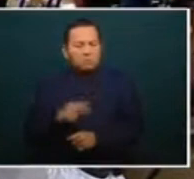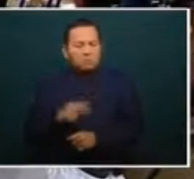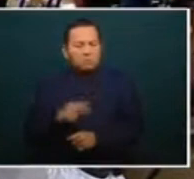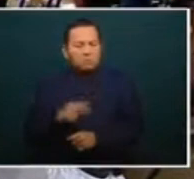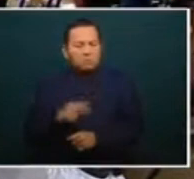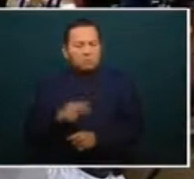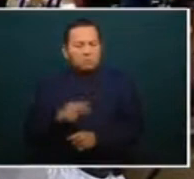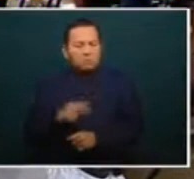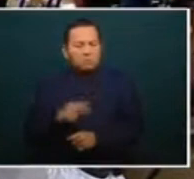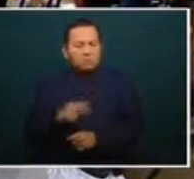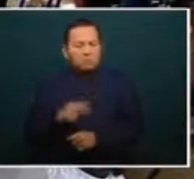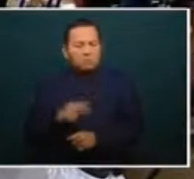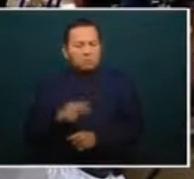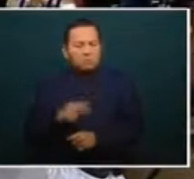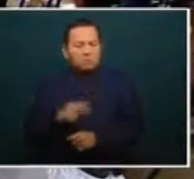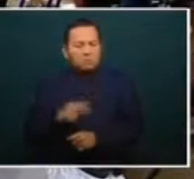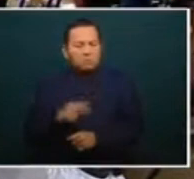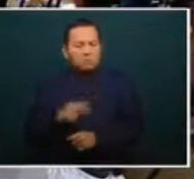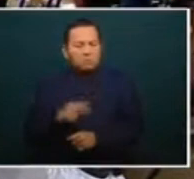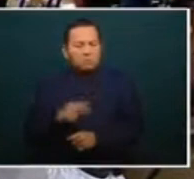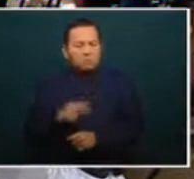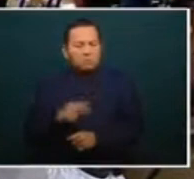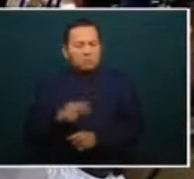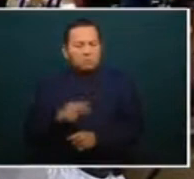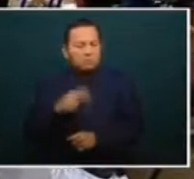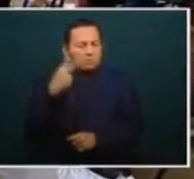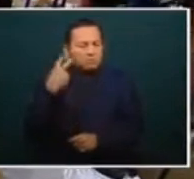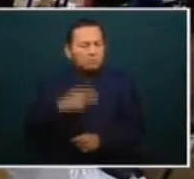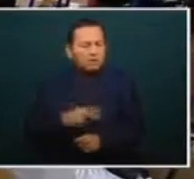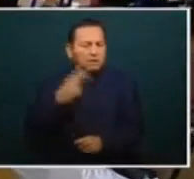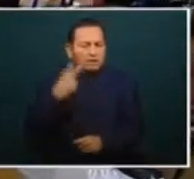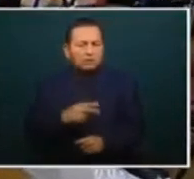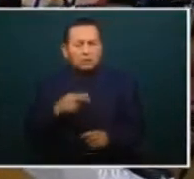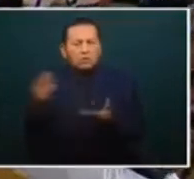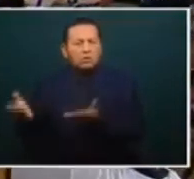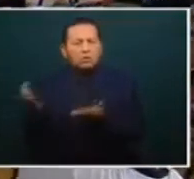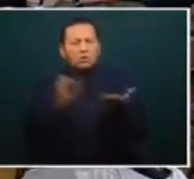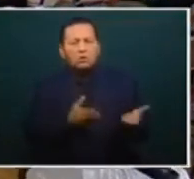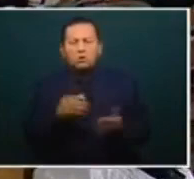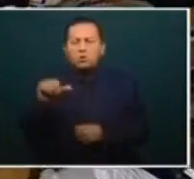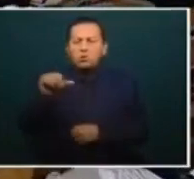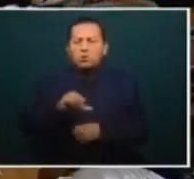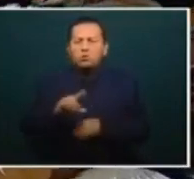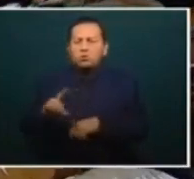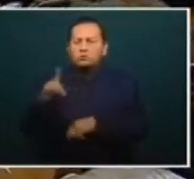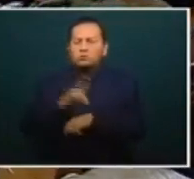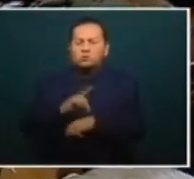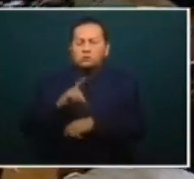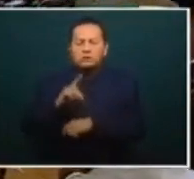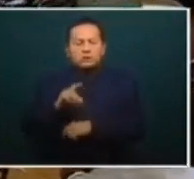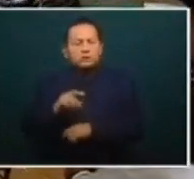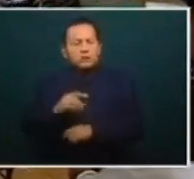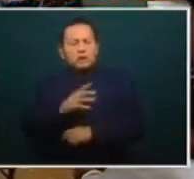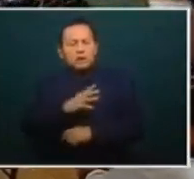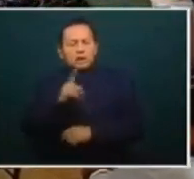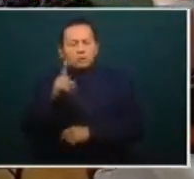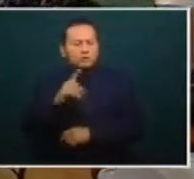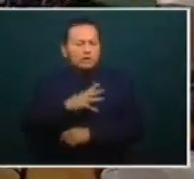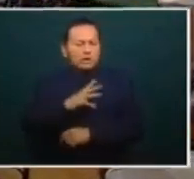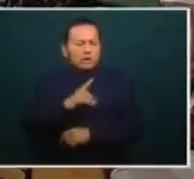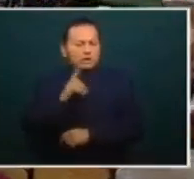in Veracruz, on their agenda, Hoy día de la